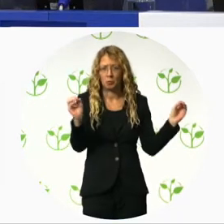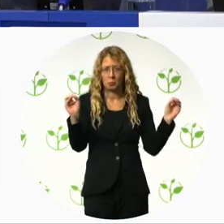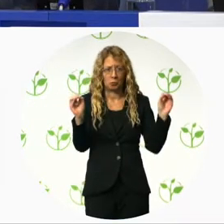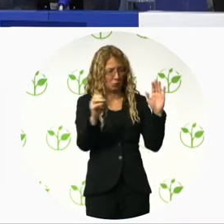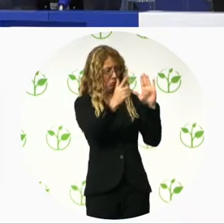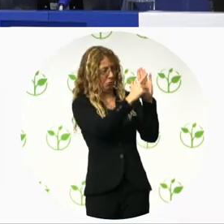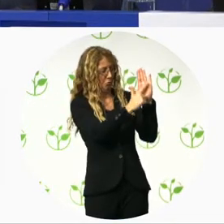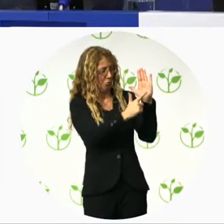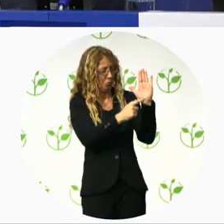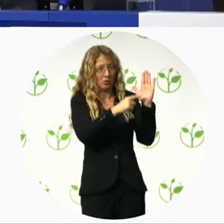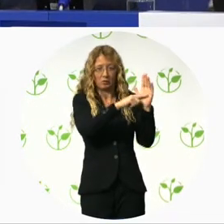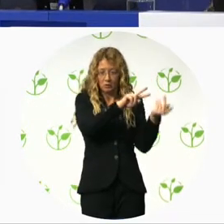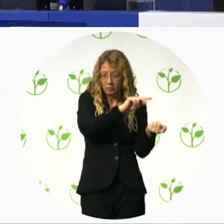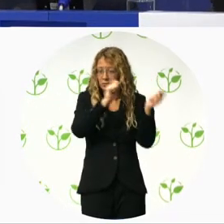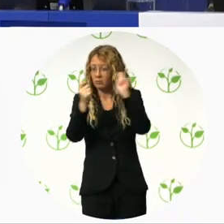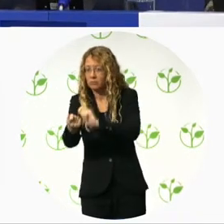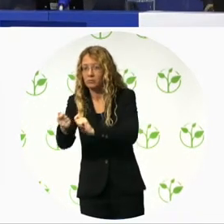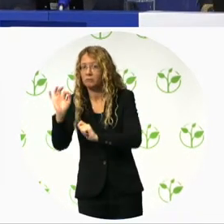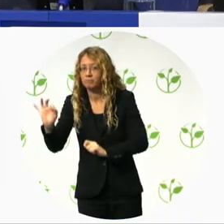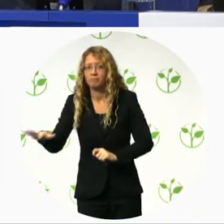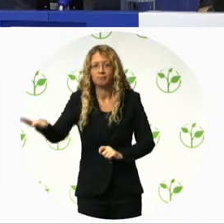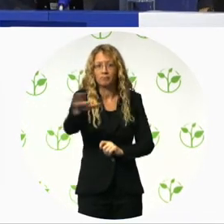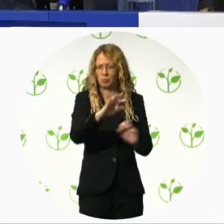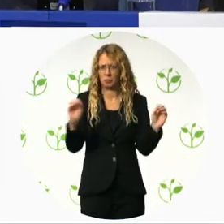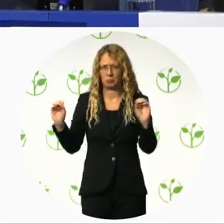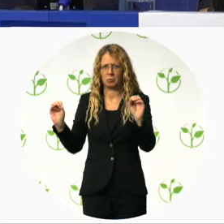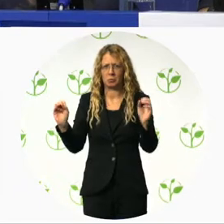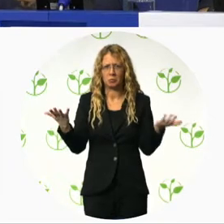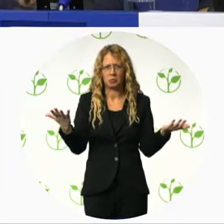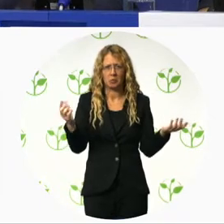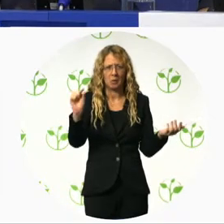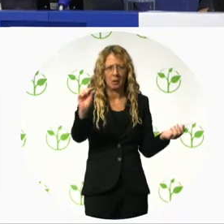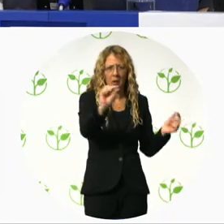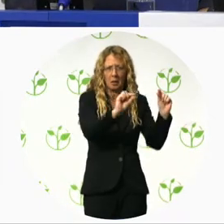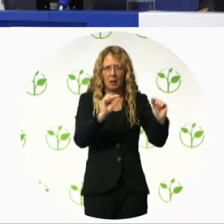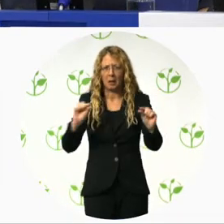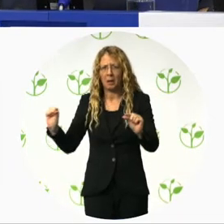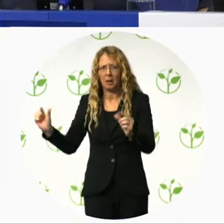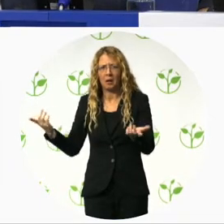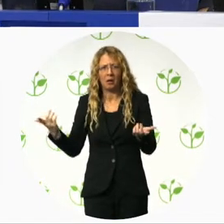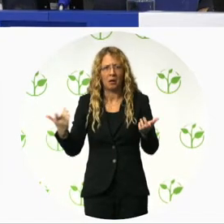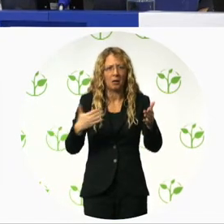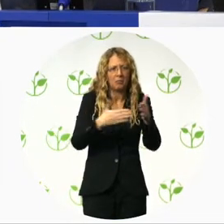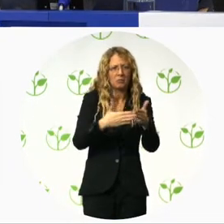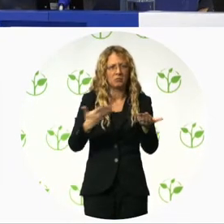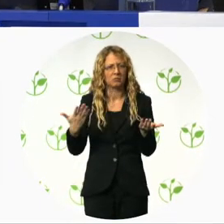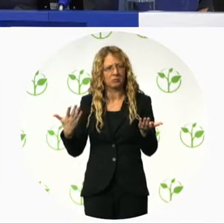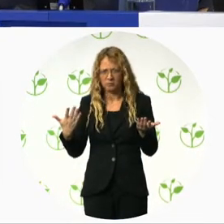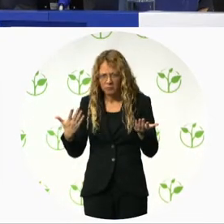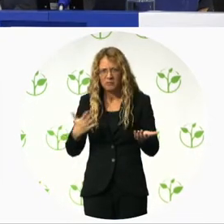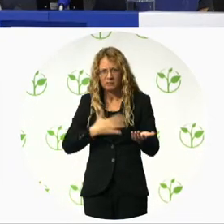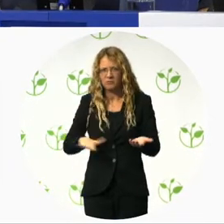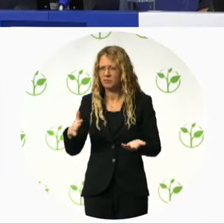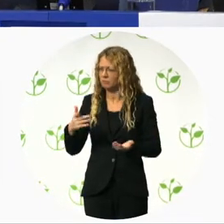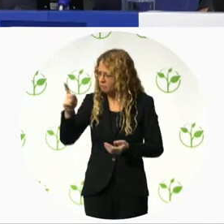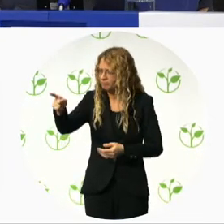don't believe. I have a different perception of speed, so I go a little bit higher. So this is most common sense. And what we want to do, that